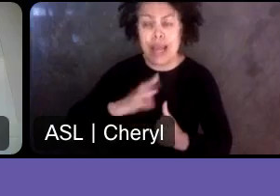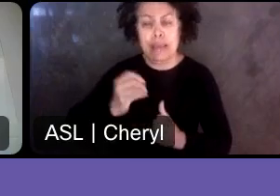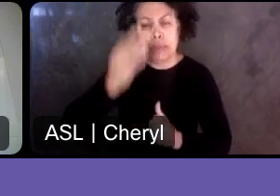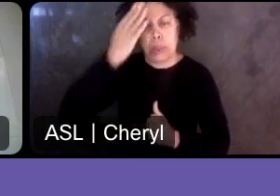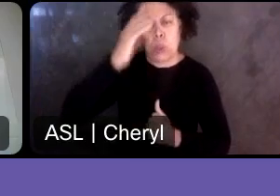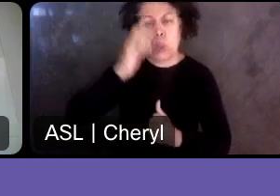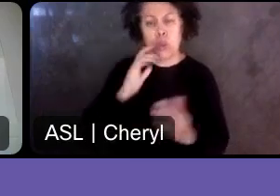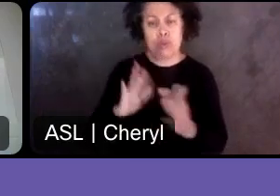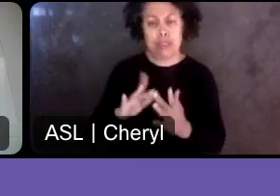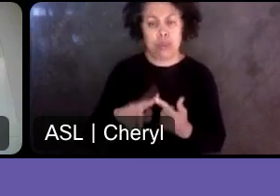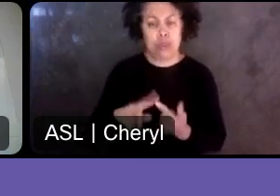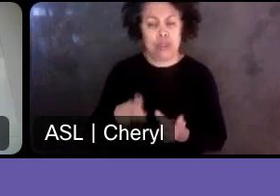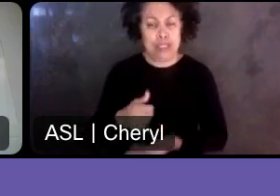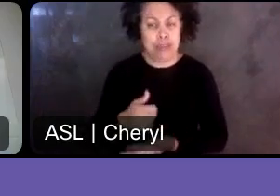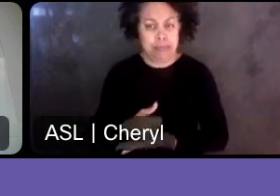Supporting